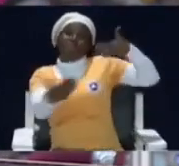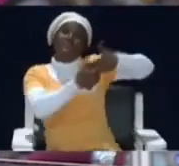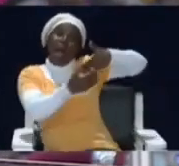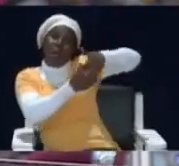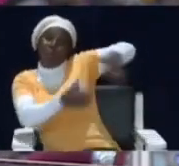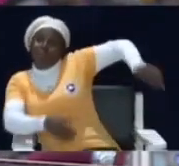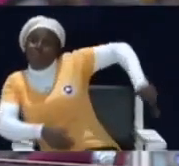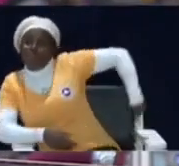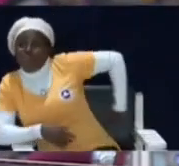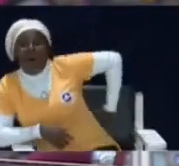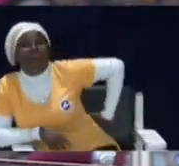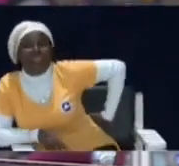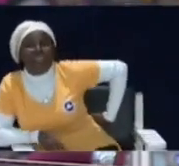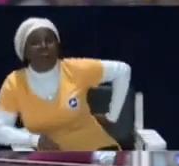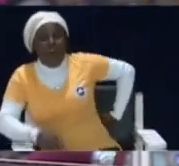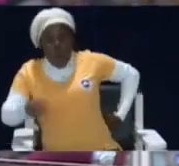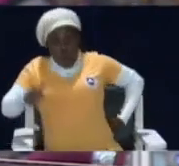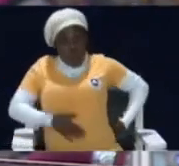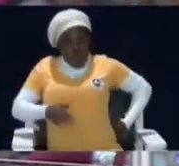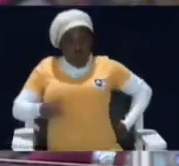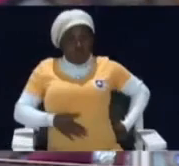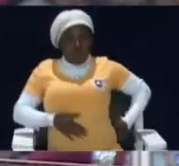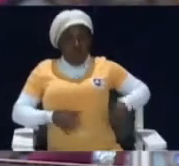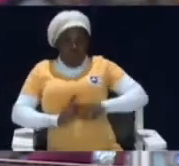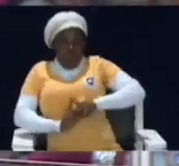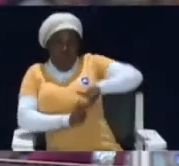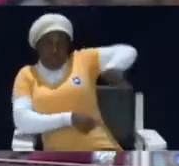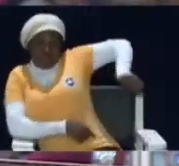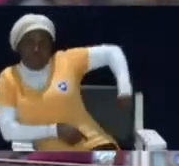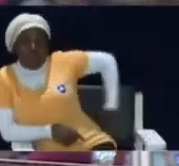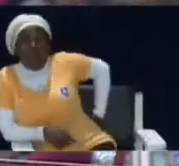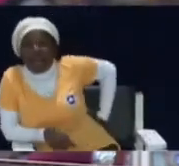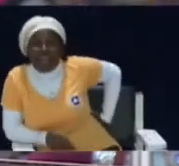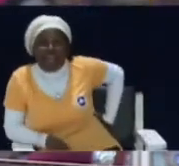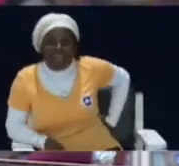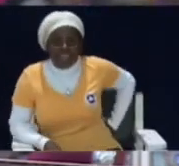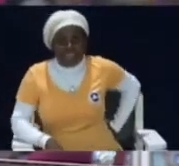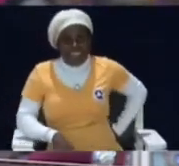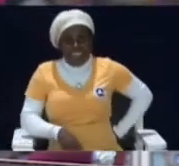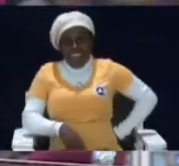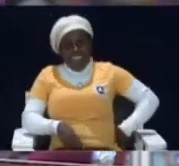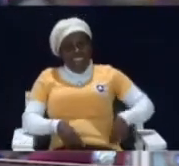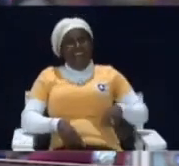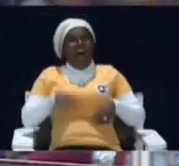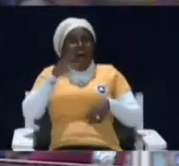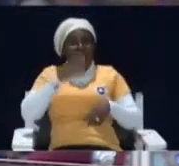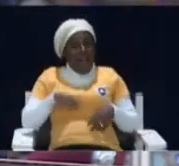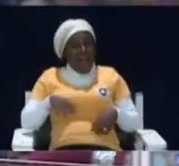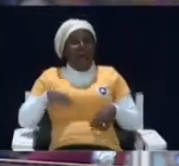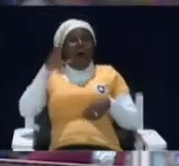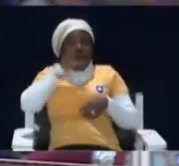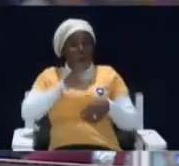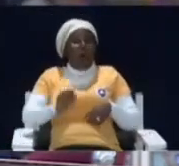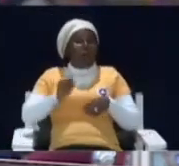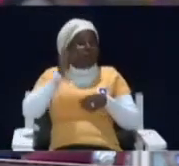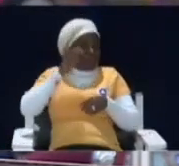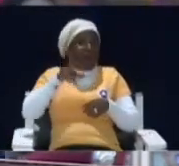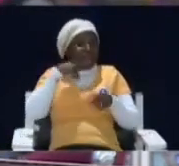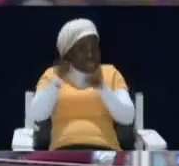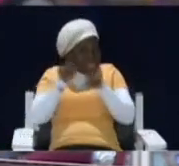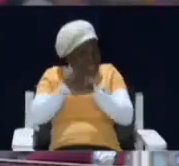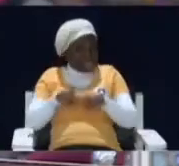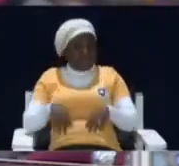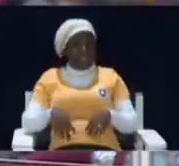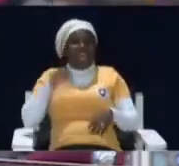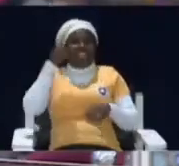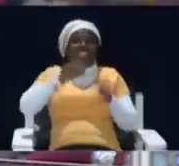Yes. An old woman also said she had heard that story just once. God put the womb at the back. The doctors did not